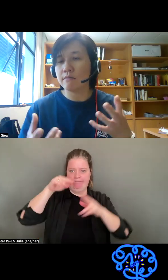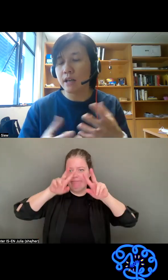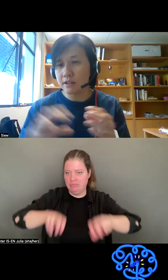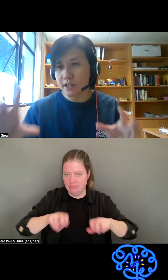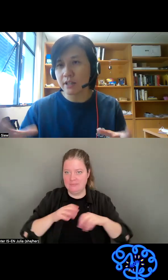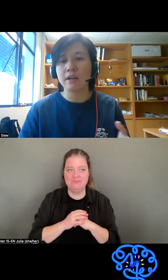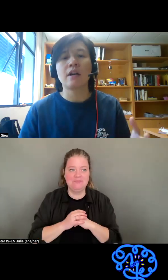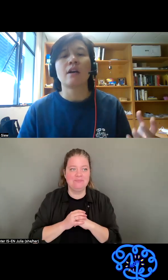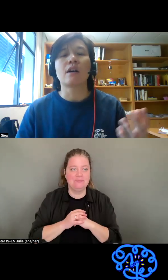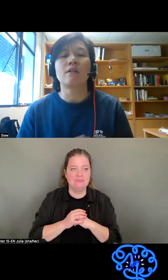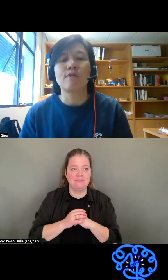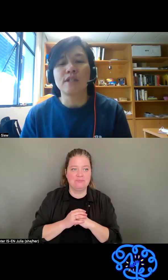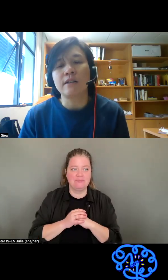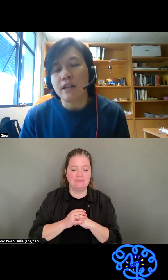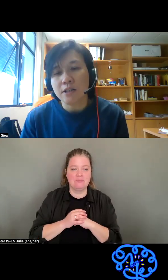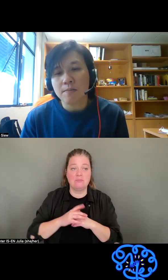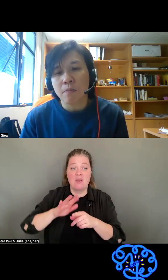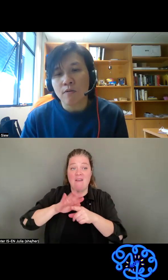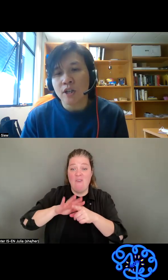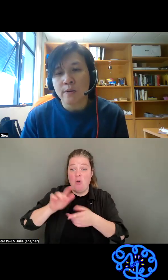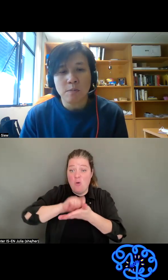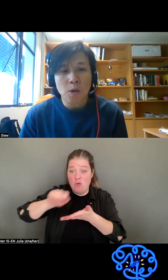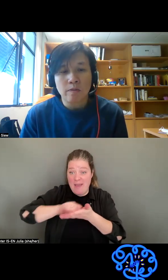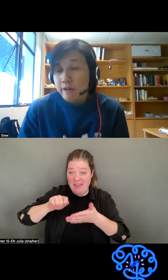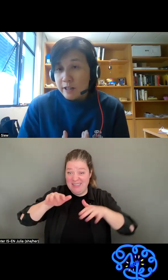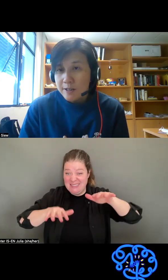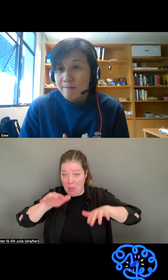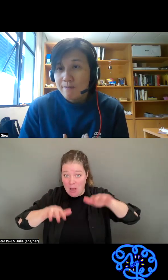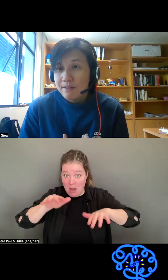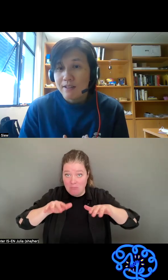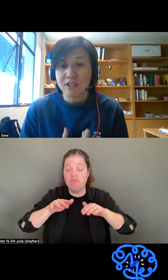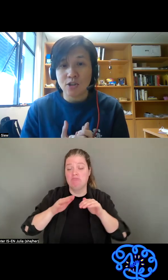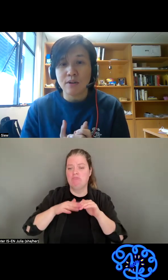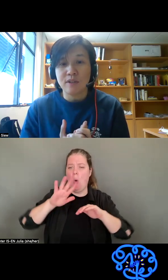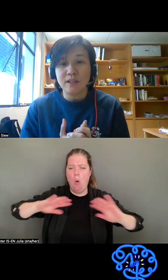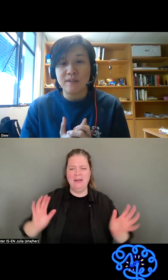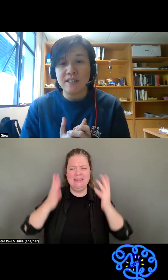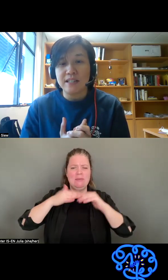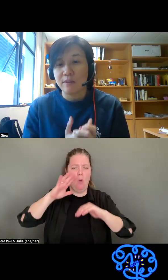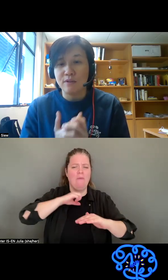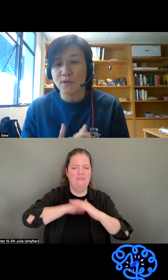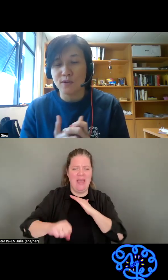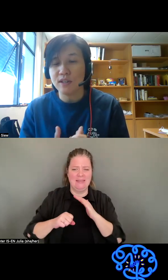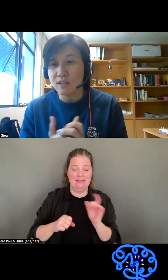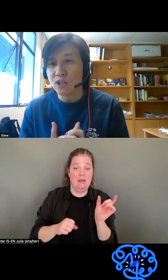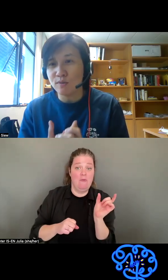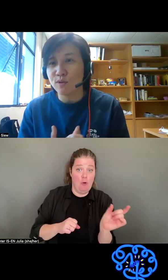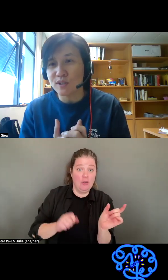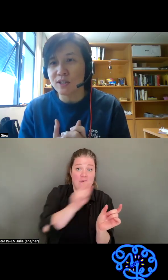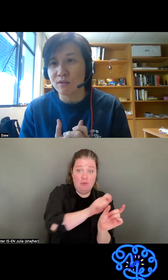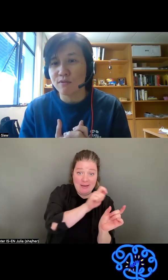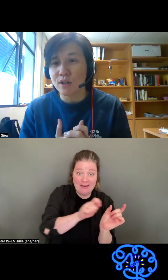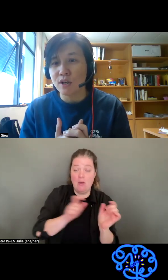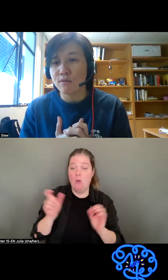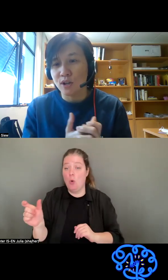and NC facilitates both visual and spoken word recognition. And this is true after even accounting for the individual